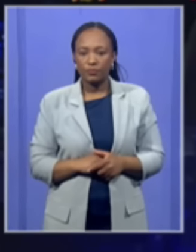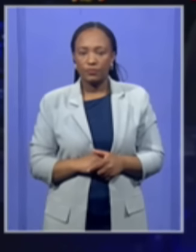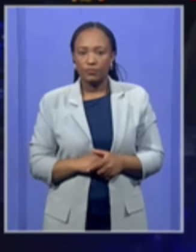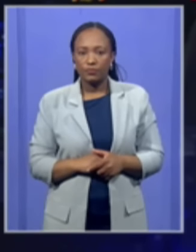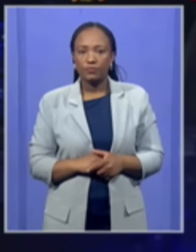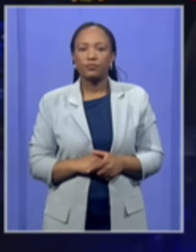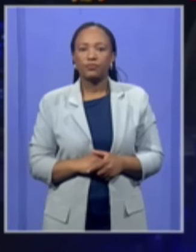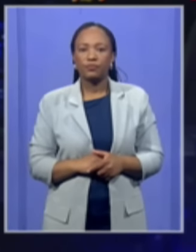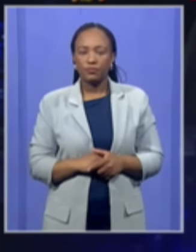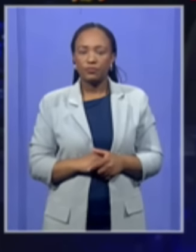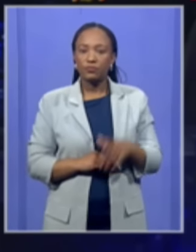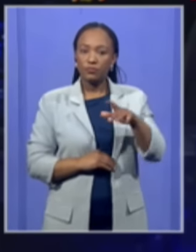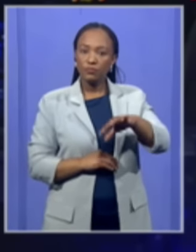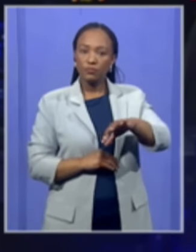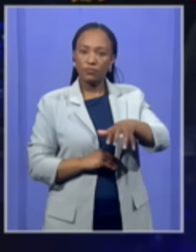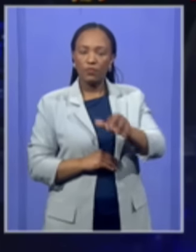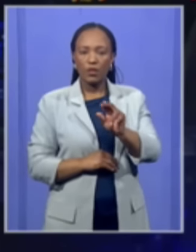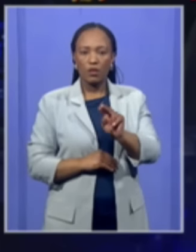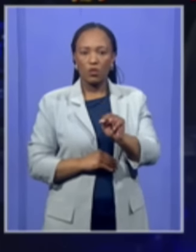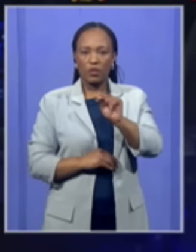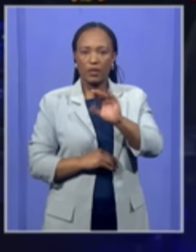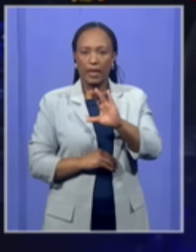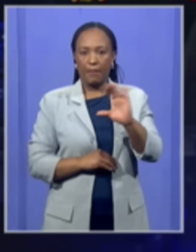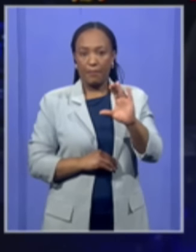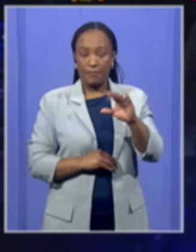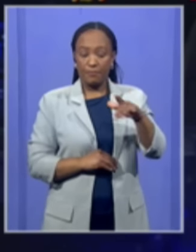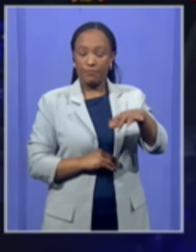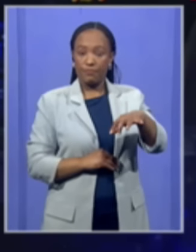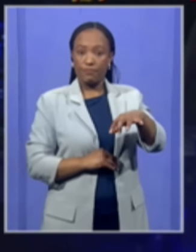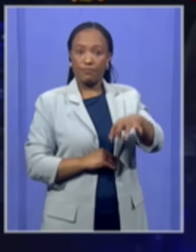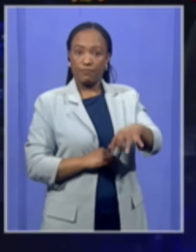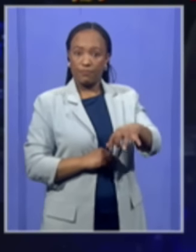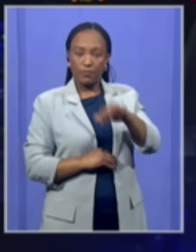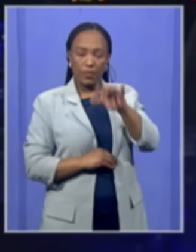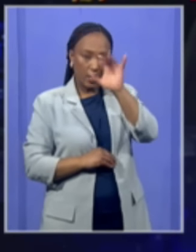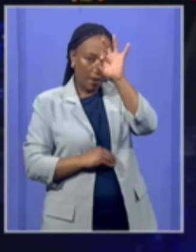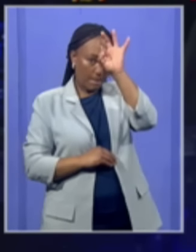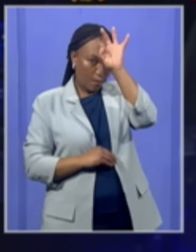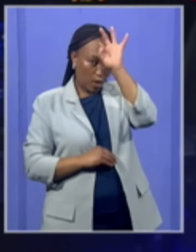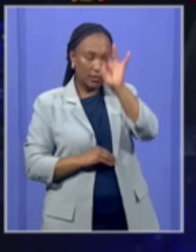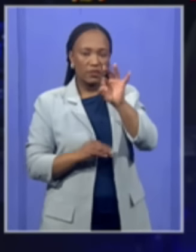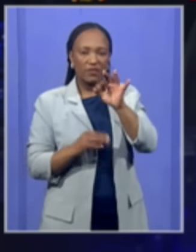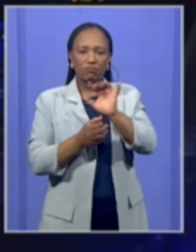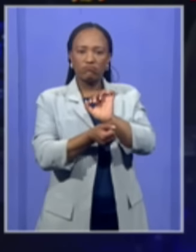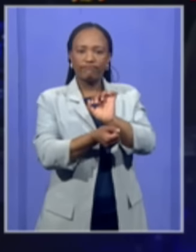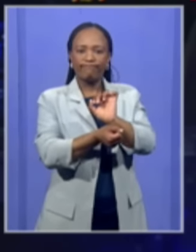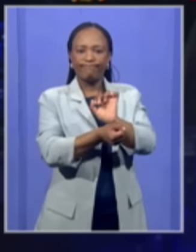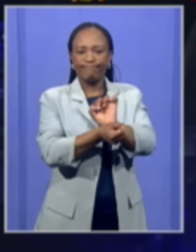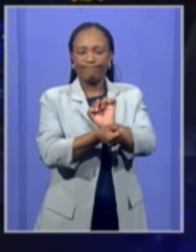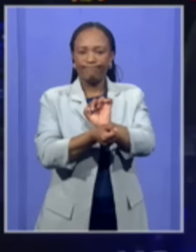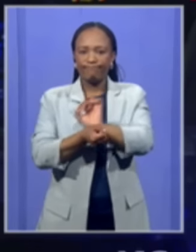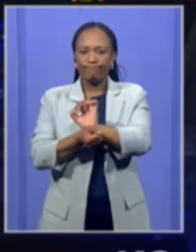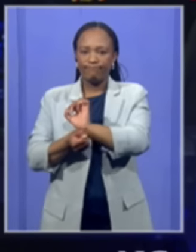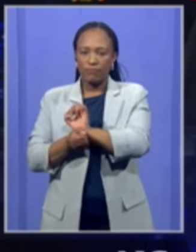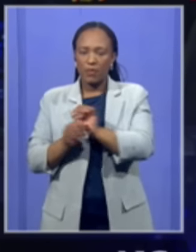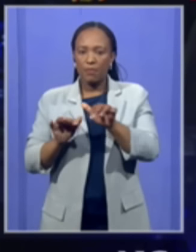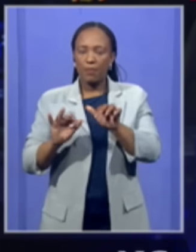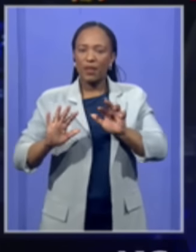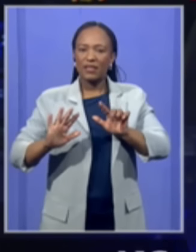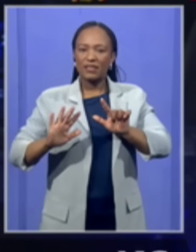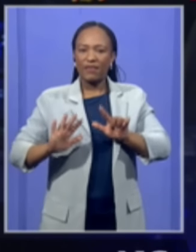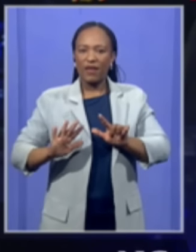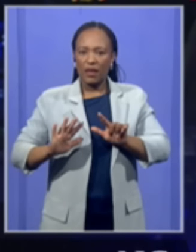Ha re fetela profenseng ya Northern Cape re fumana hore sepolesa profenseng ena se tshwere batho ba supileng ka ho baka merusu pontsheng ya setjhaba moantong o mabapi